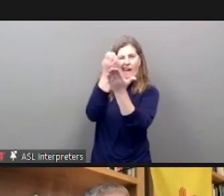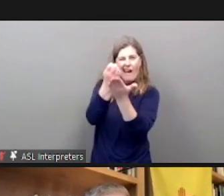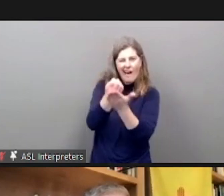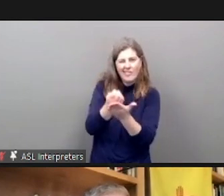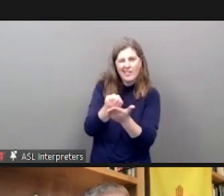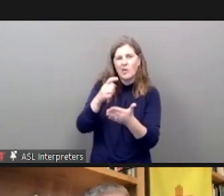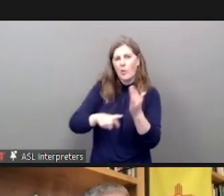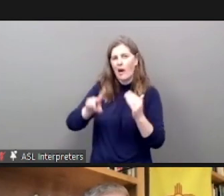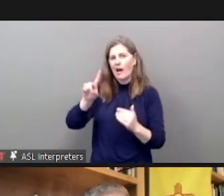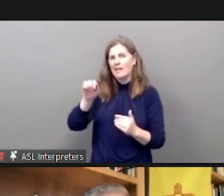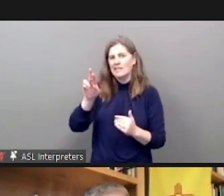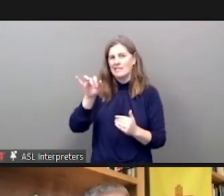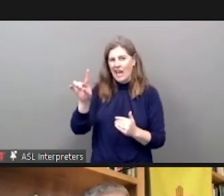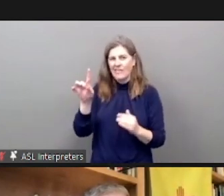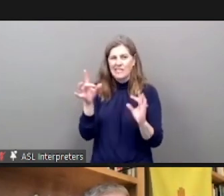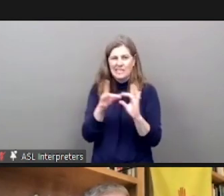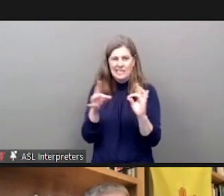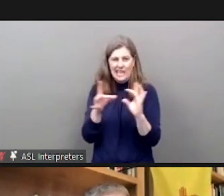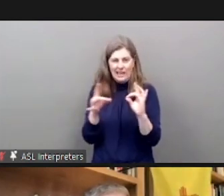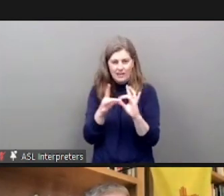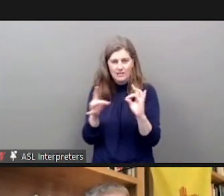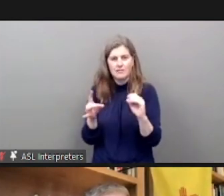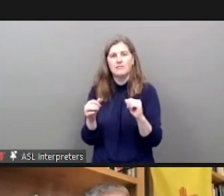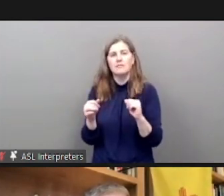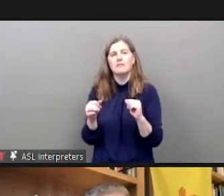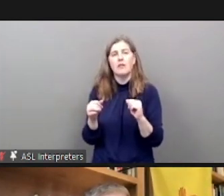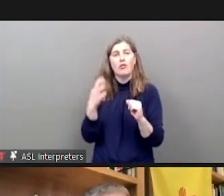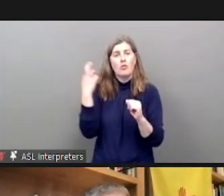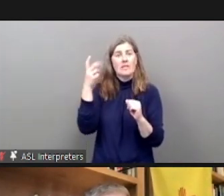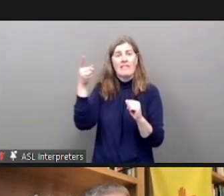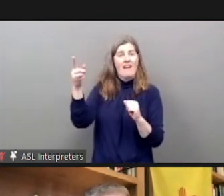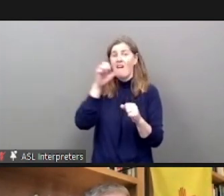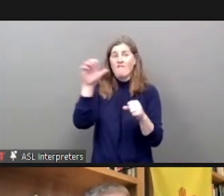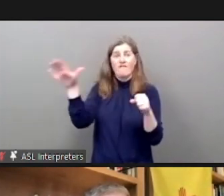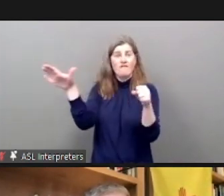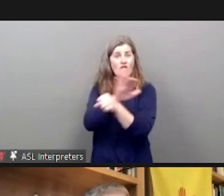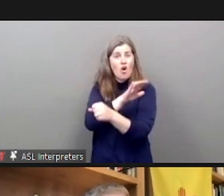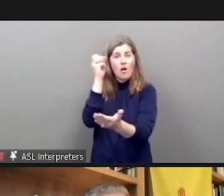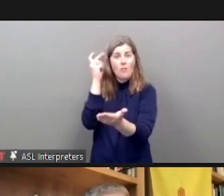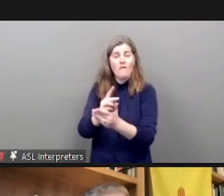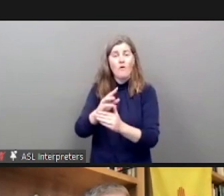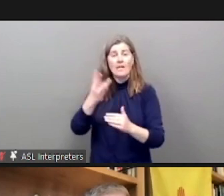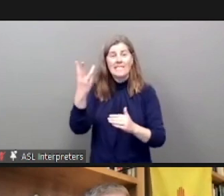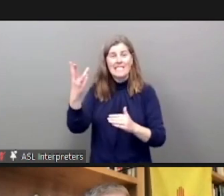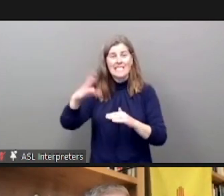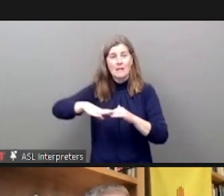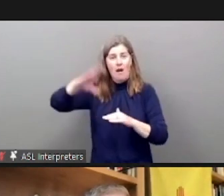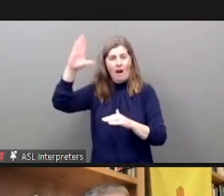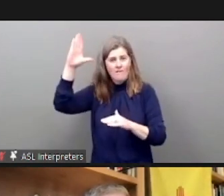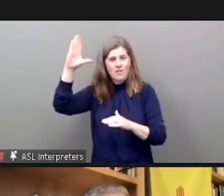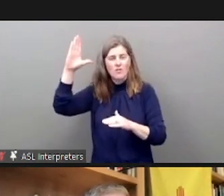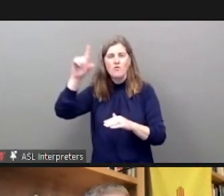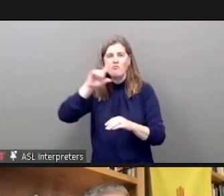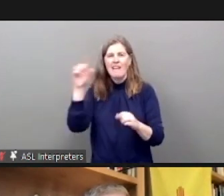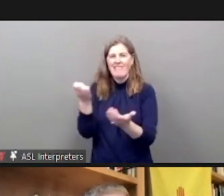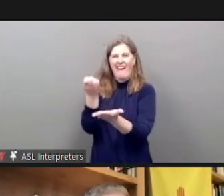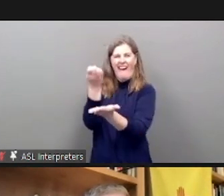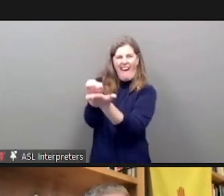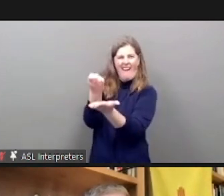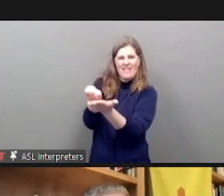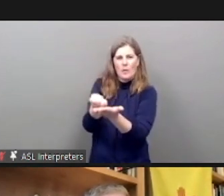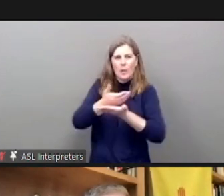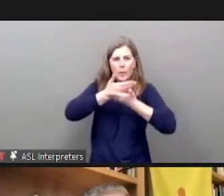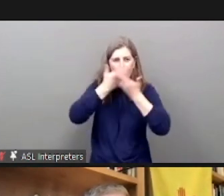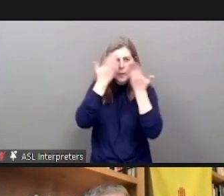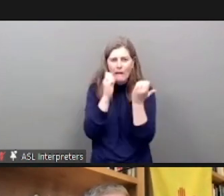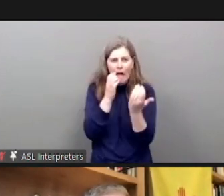And the reason why they did not approve for 16 and over was really the evidence wasn't there